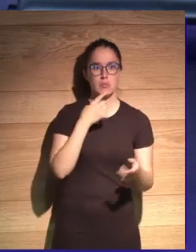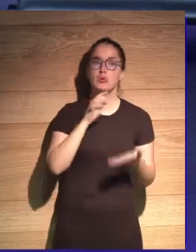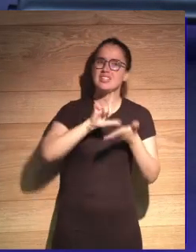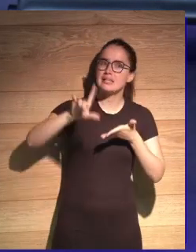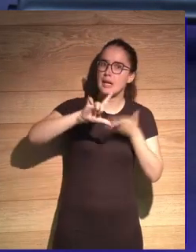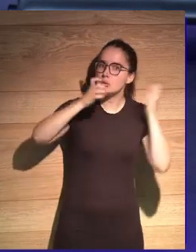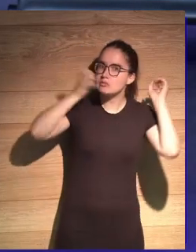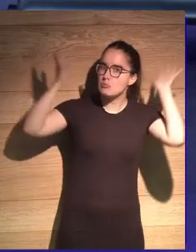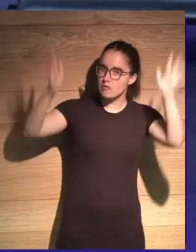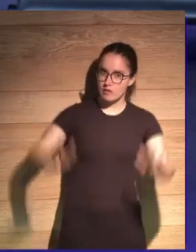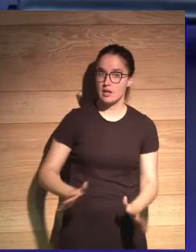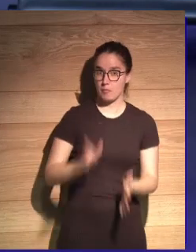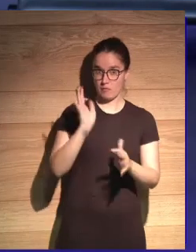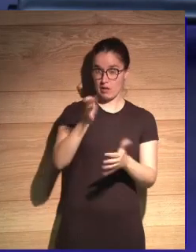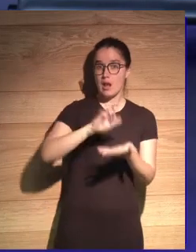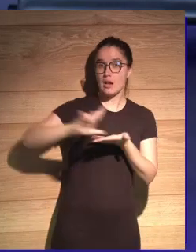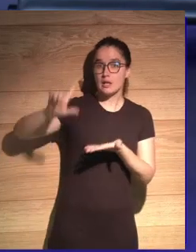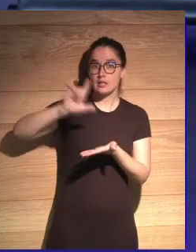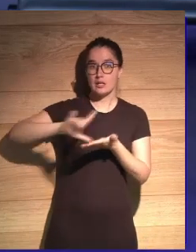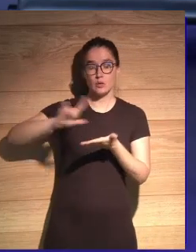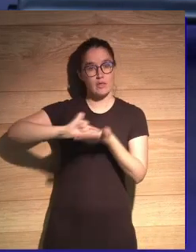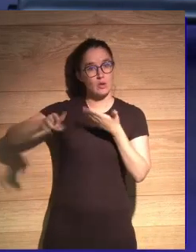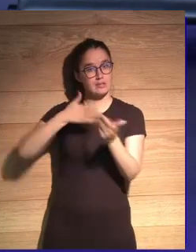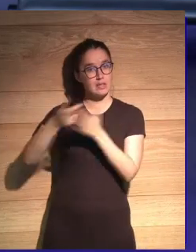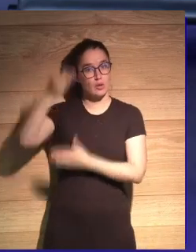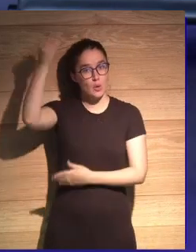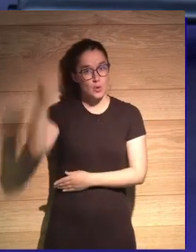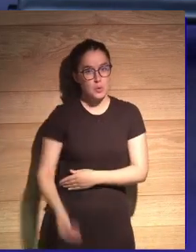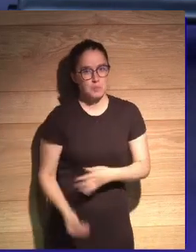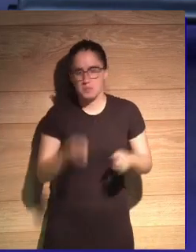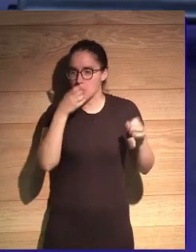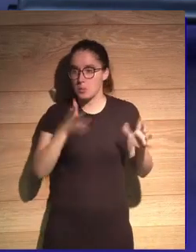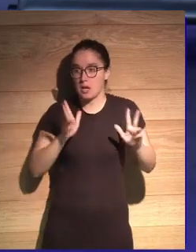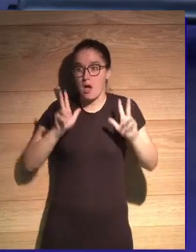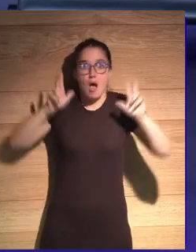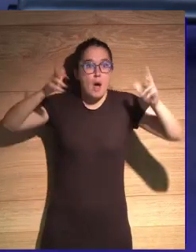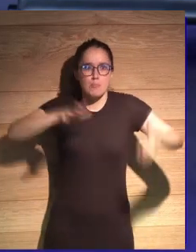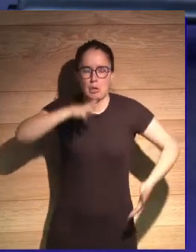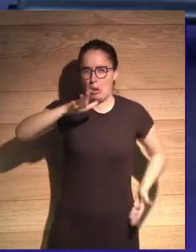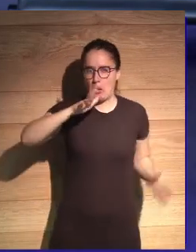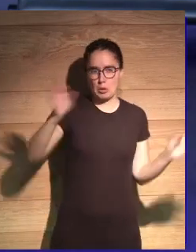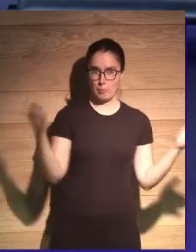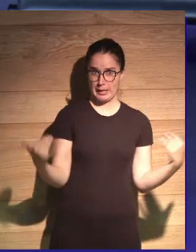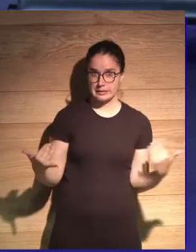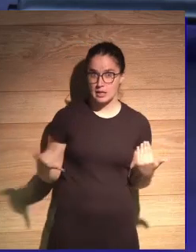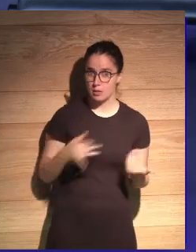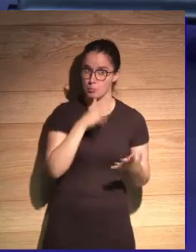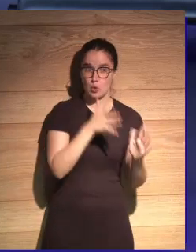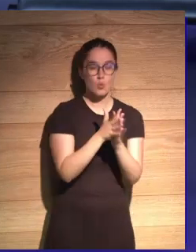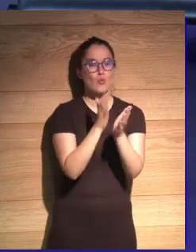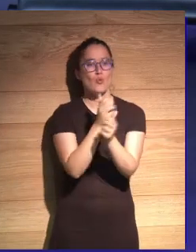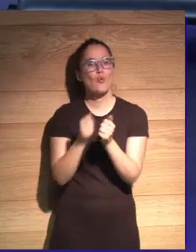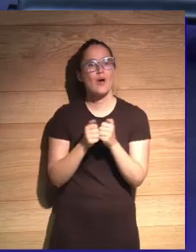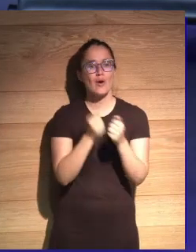hanged. Well, this is no scandal, no fuss about this. It is just literature by a great author, and it's good that there is